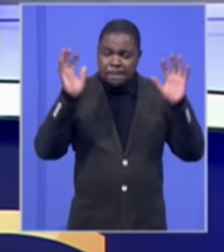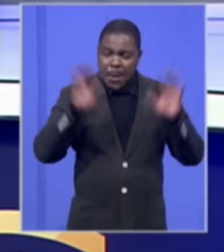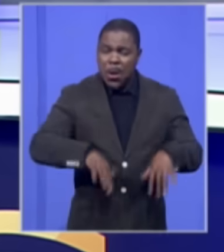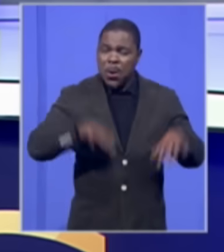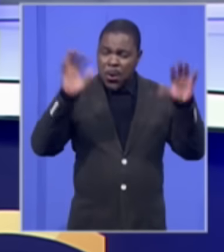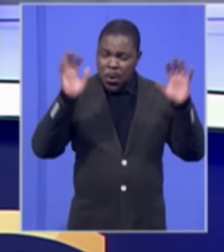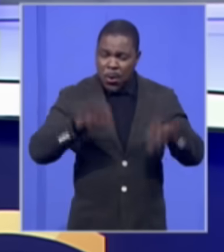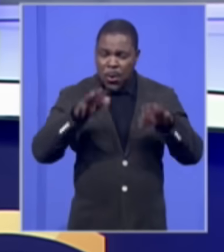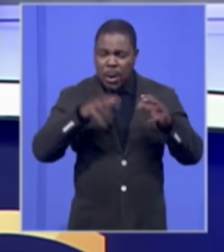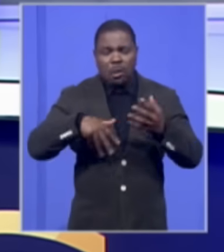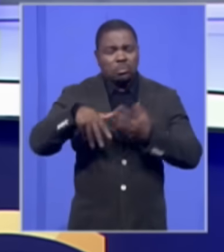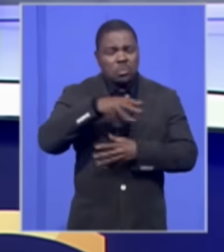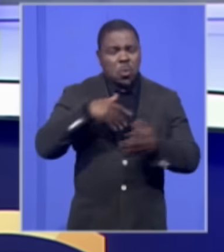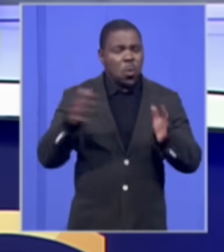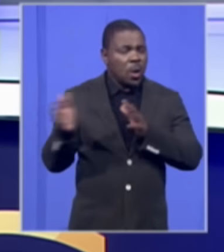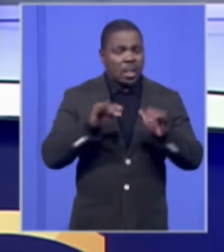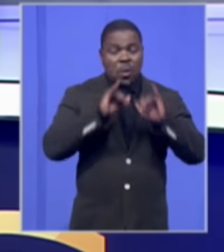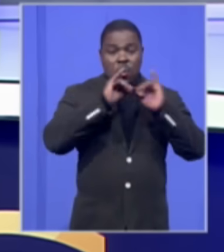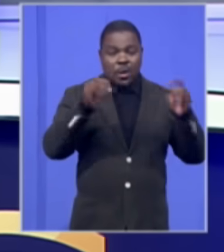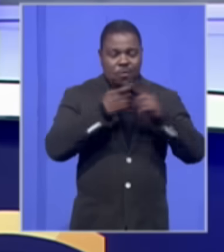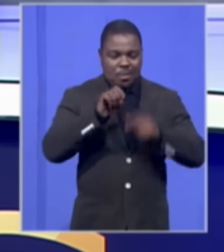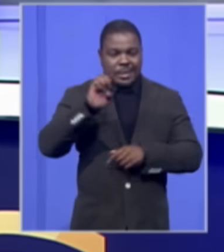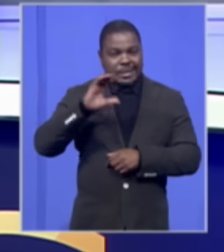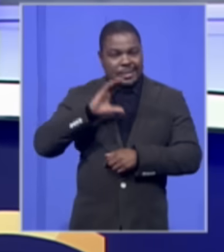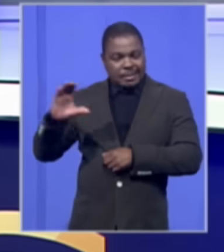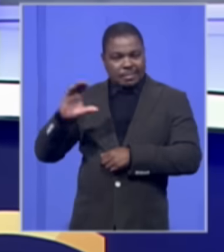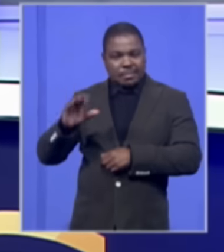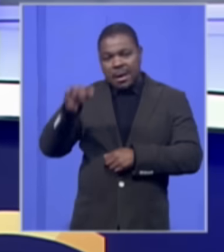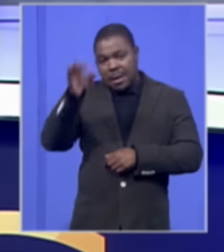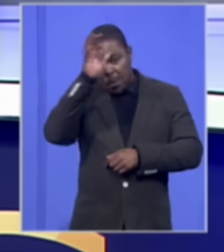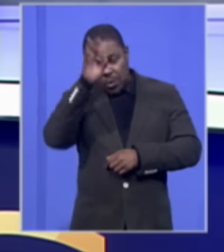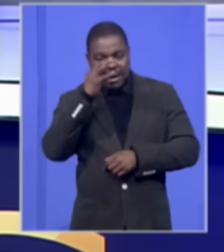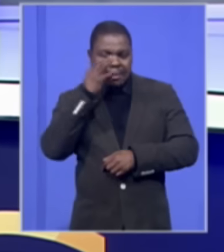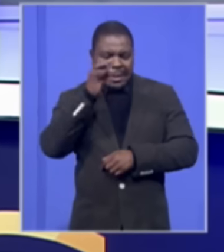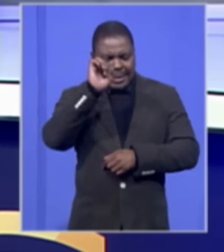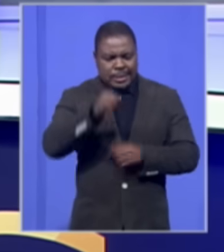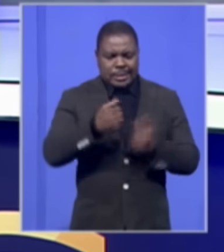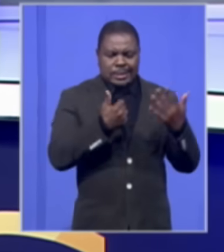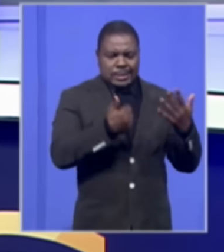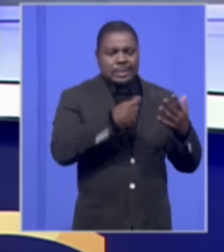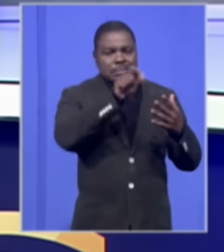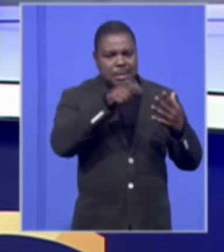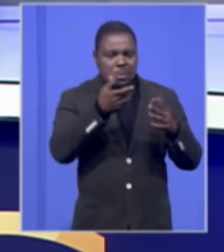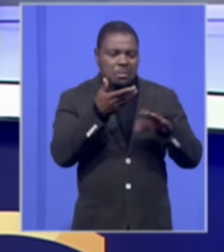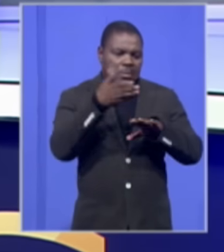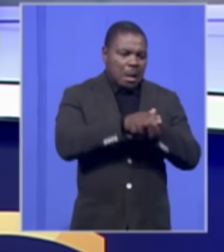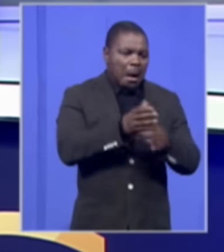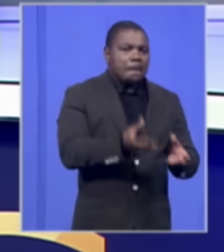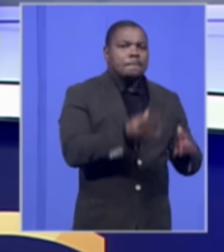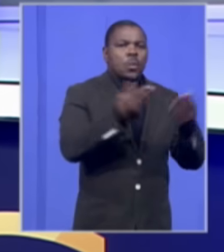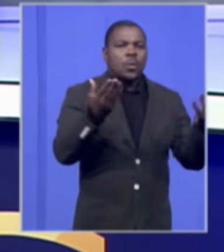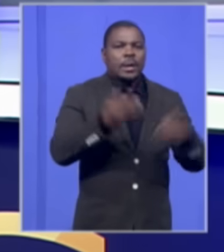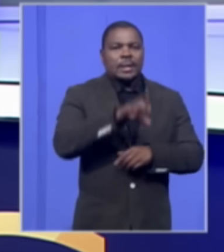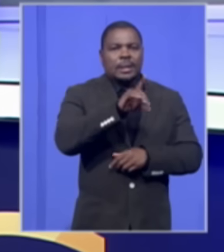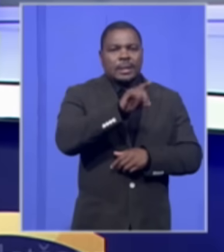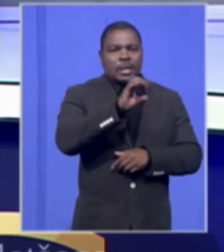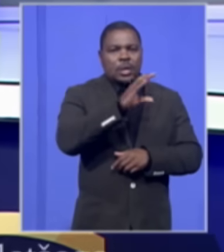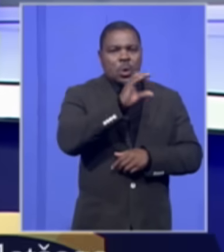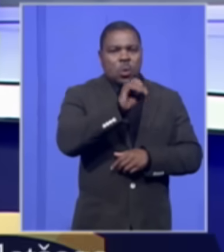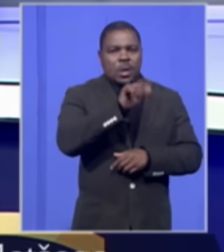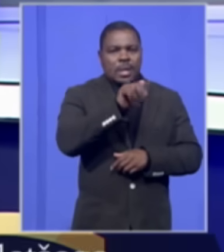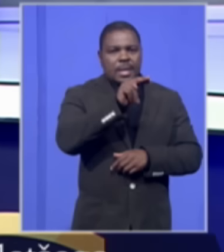reng ga maemong a mabe a boso ka Eastern Cape. Maphodisa a netefaditše gore ditopo tše tsela di hweditšwe go bapa le motseng wa Dikholini ka